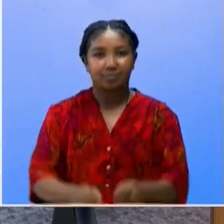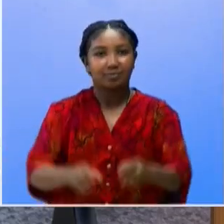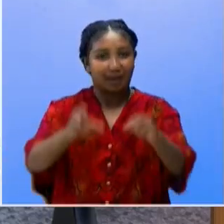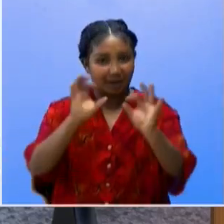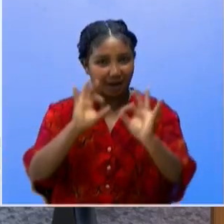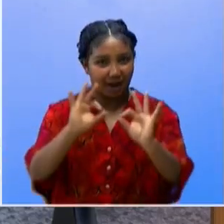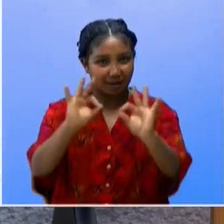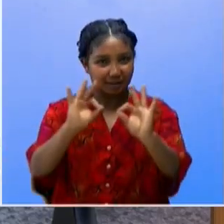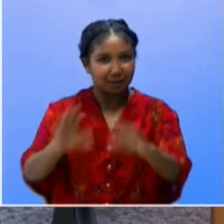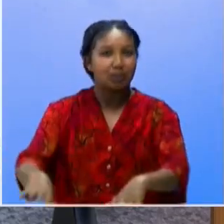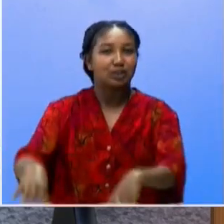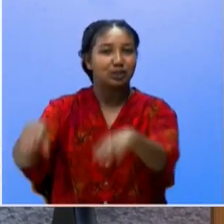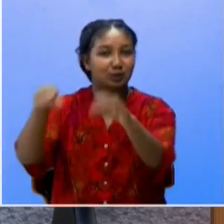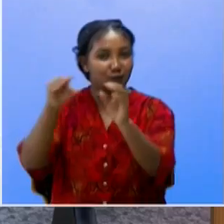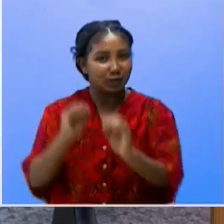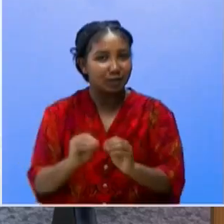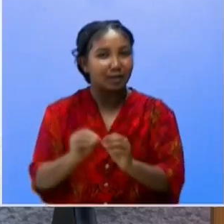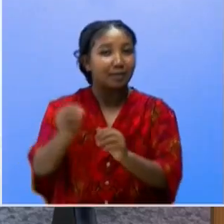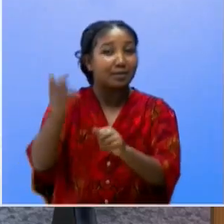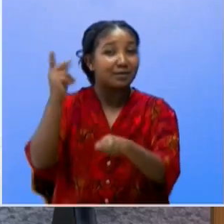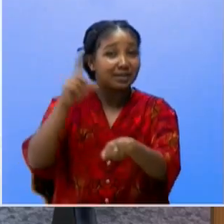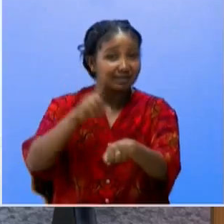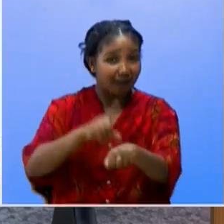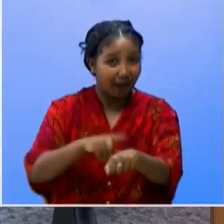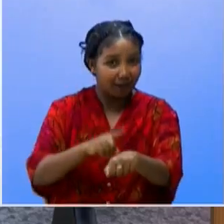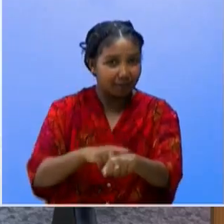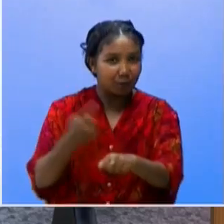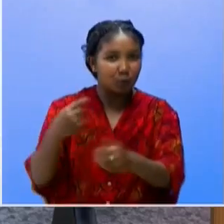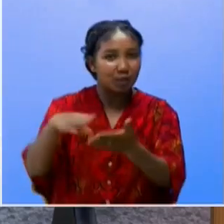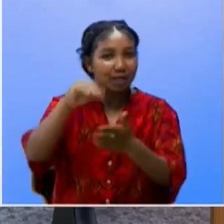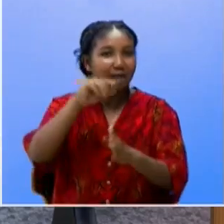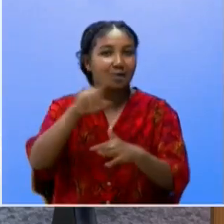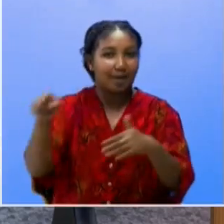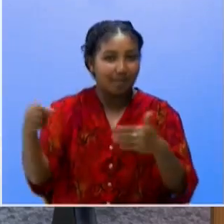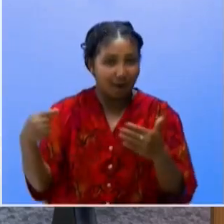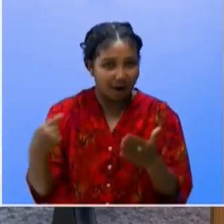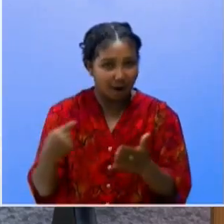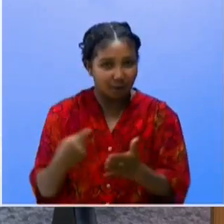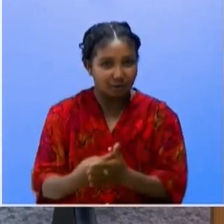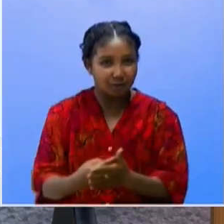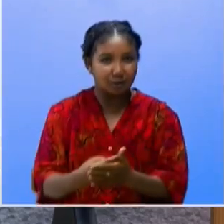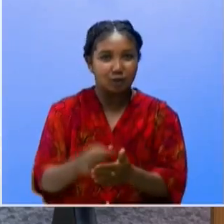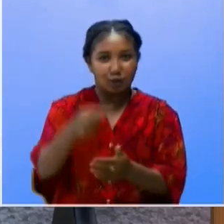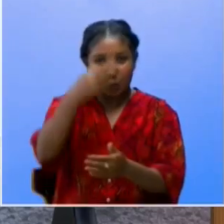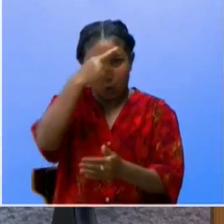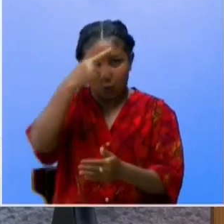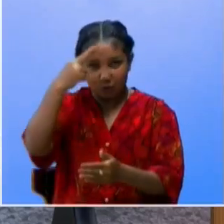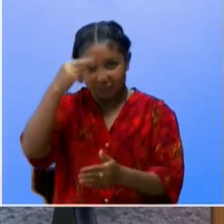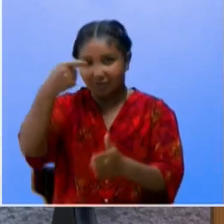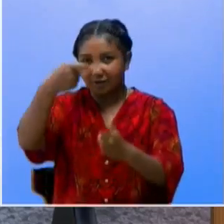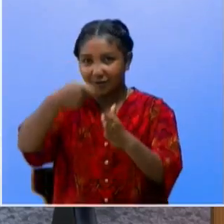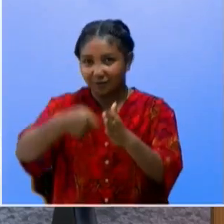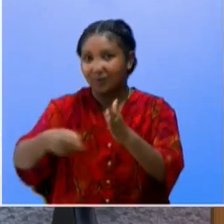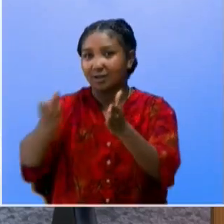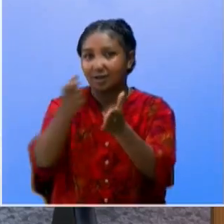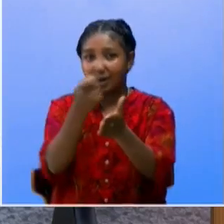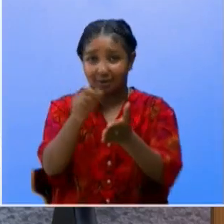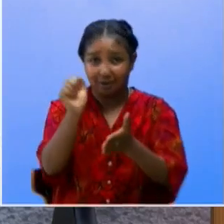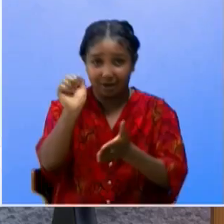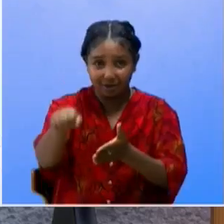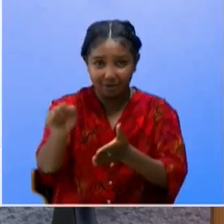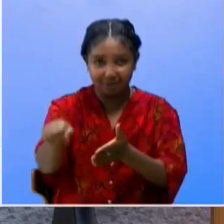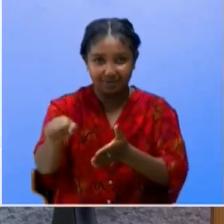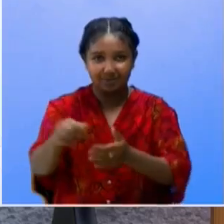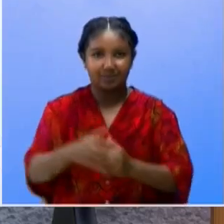Nice. Students, in the previous class, we've talked about cause and effect writing. Isn't